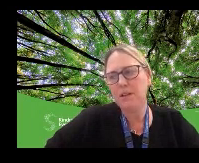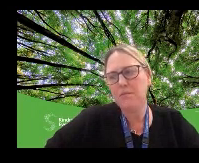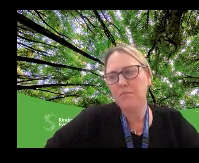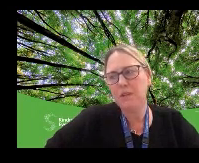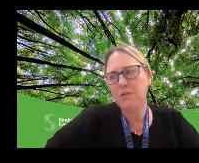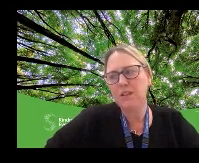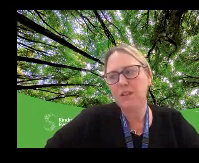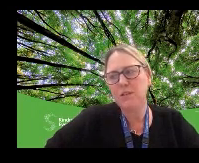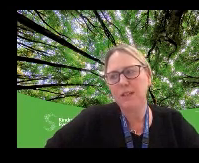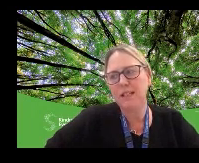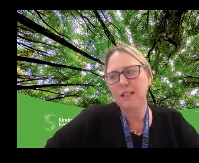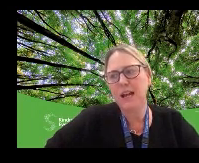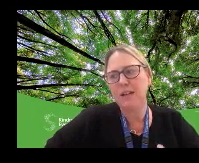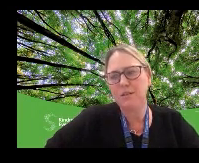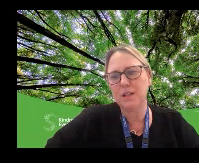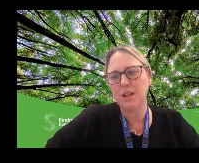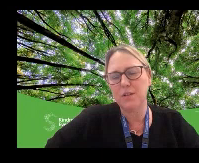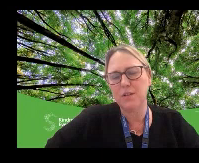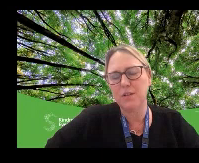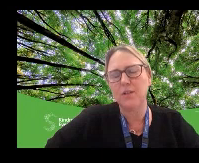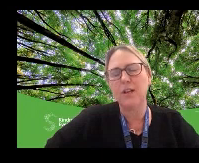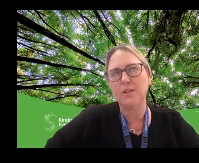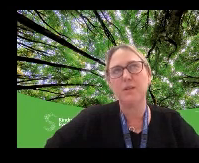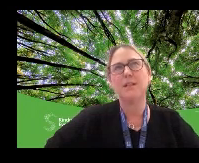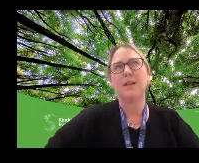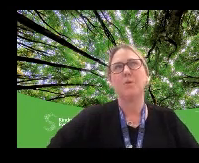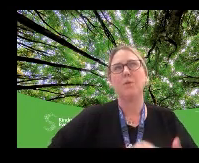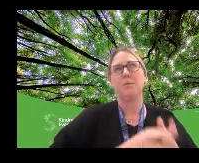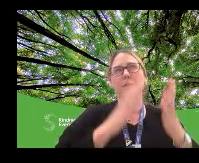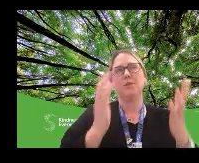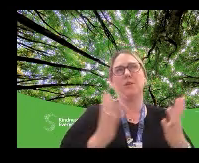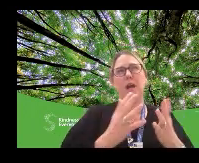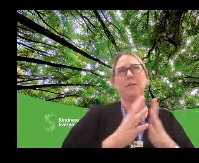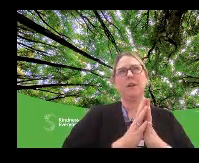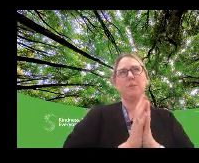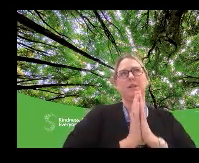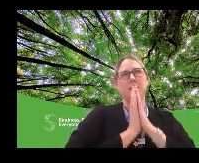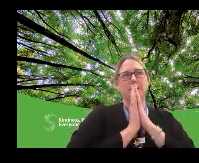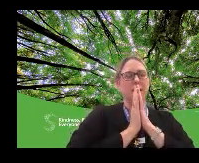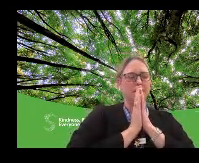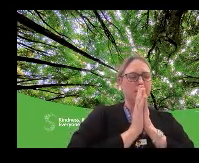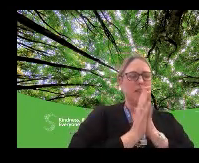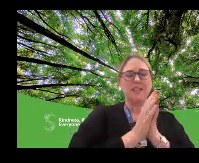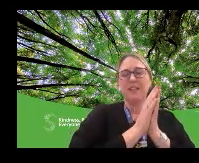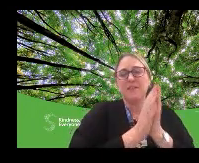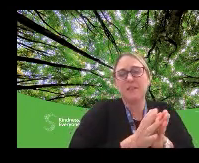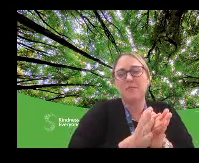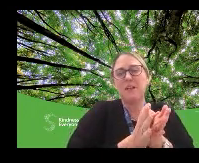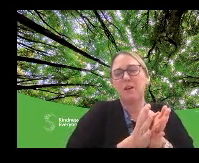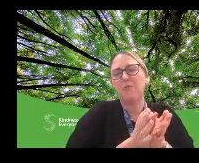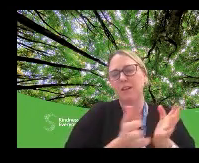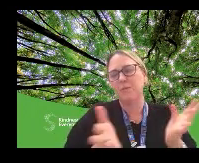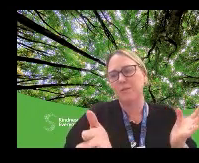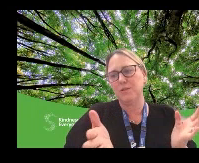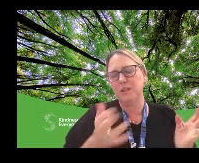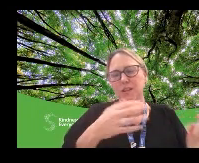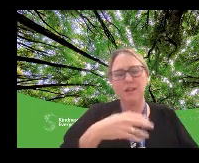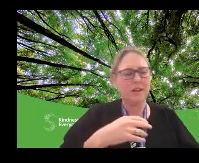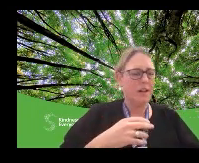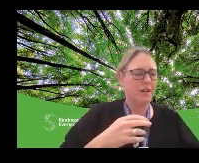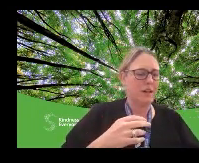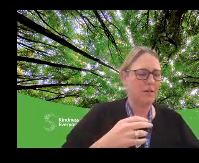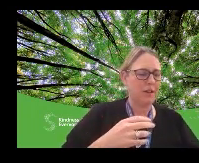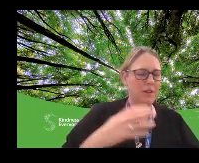be interested to understand, and to understand what how the young person is presenting. And there are some really obvious